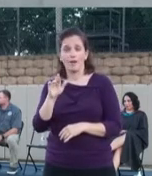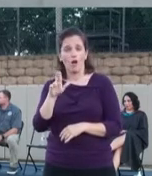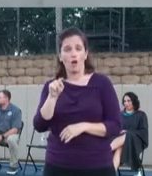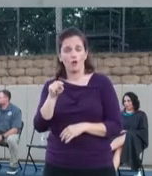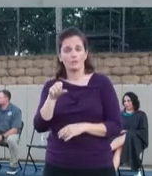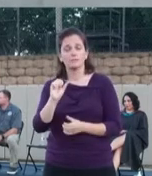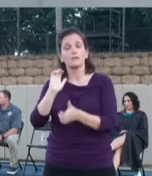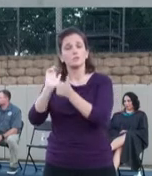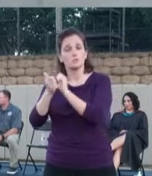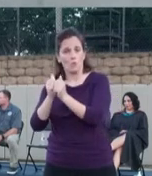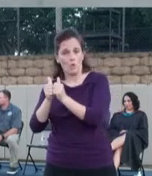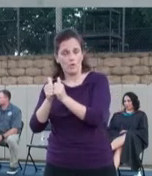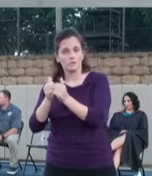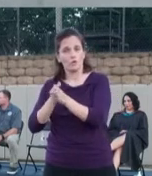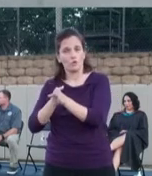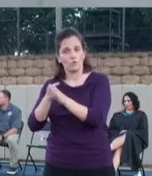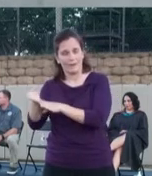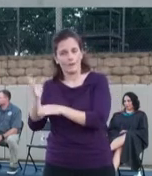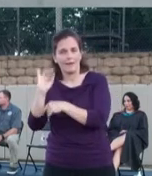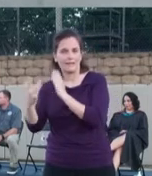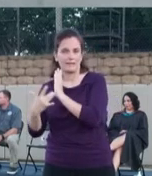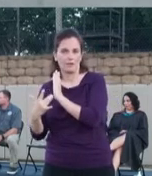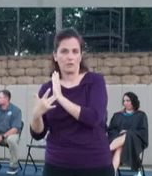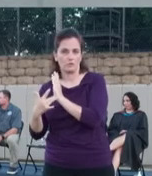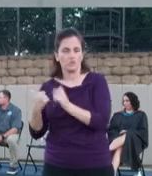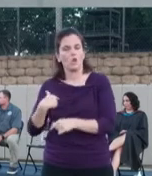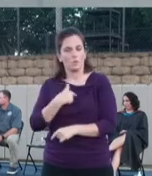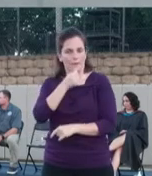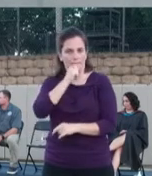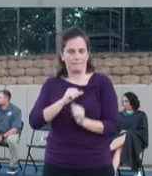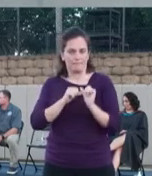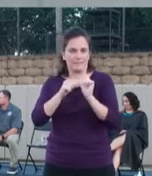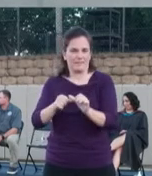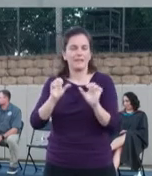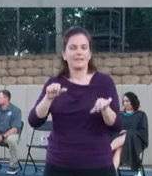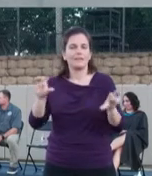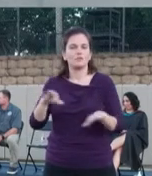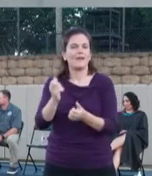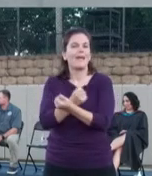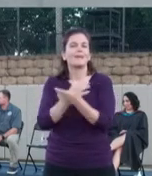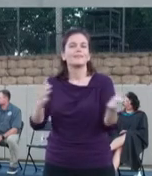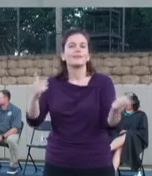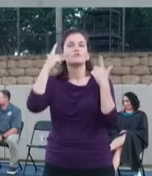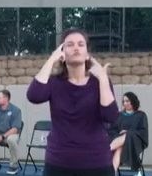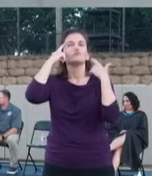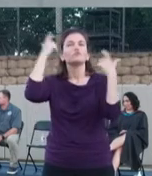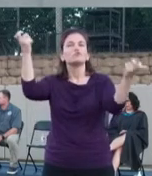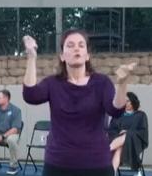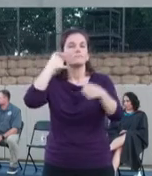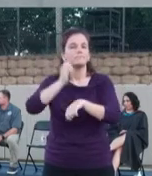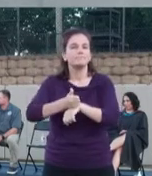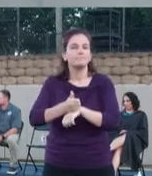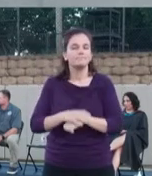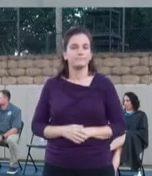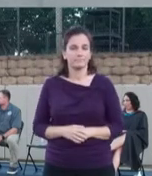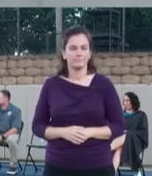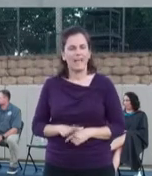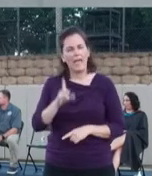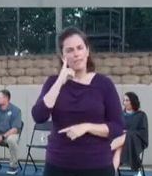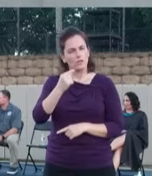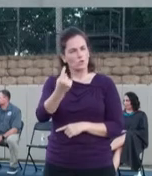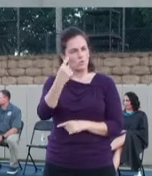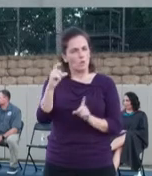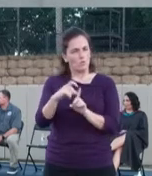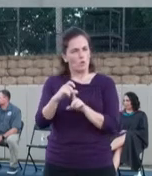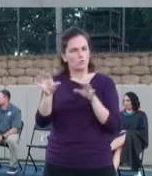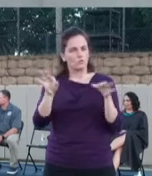technology. We persevered and can do anything we dream of doing. I think there is one word to